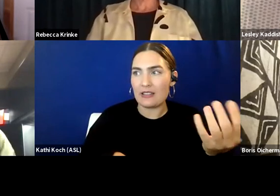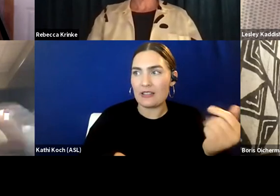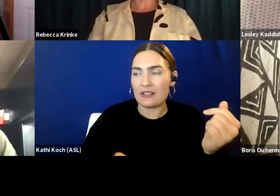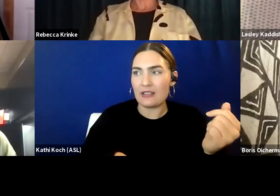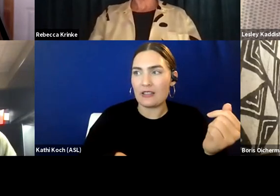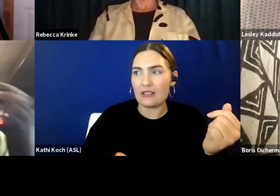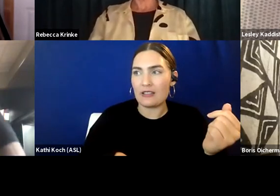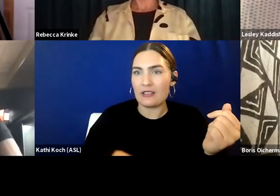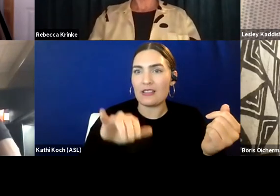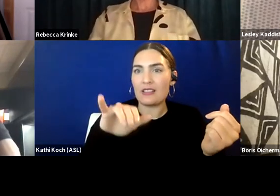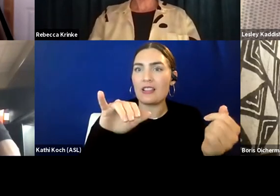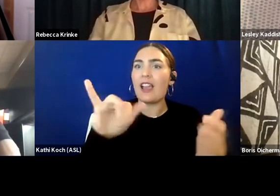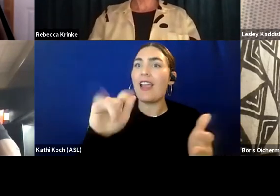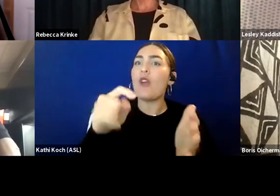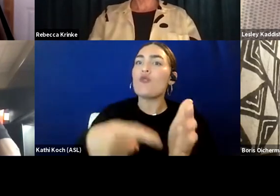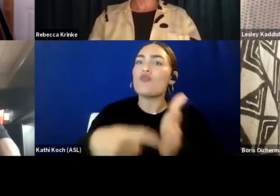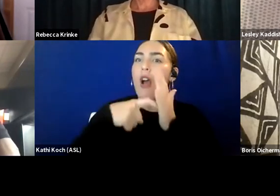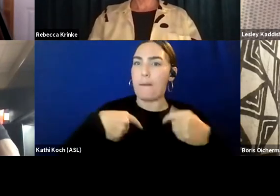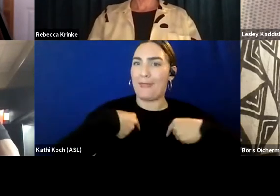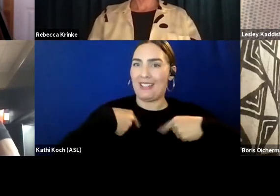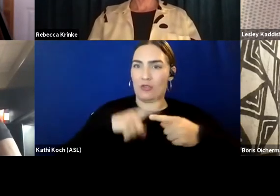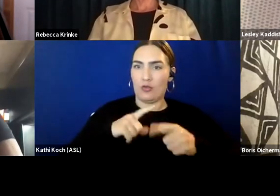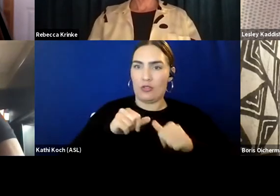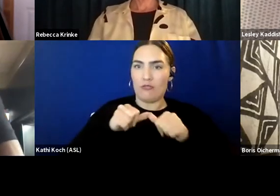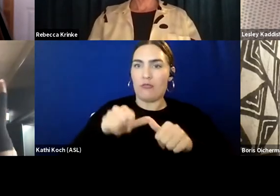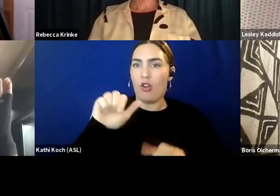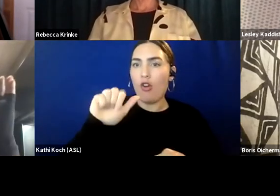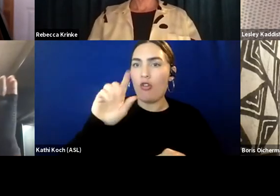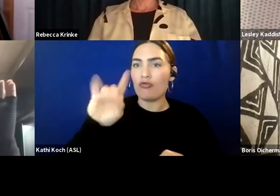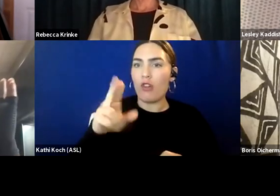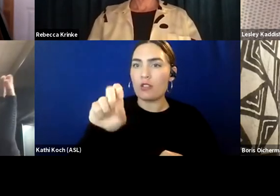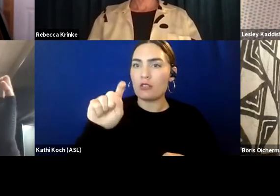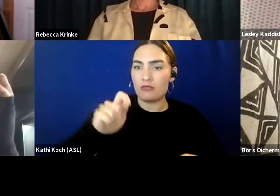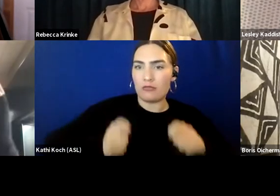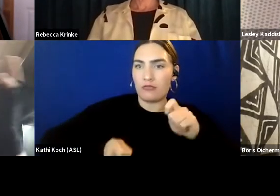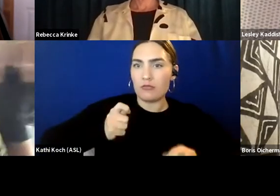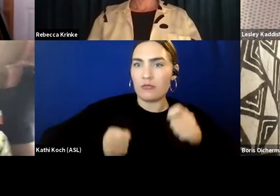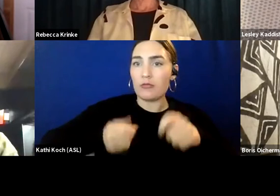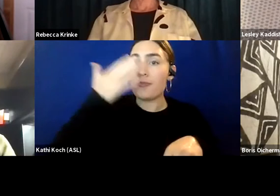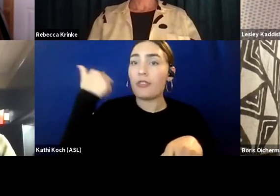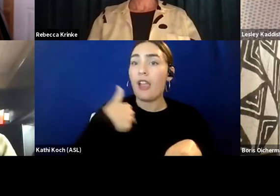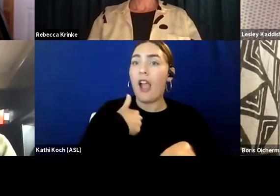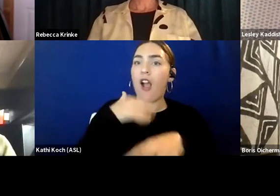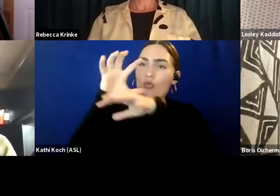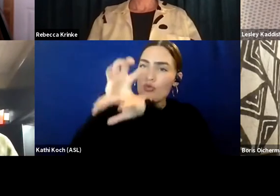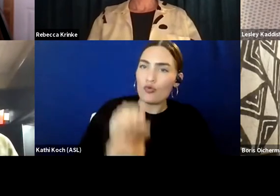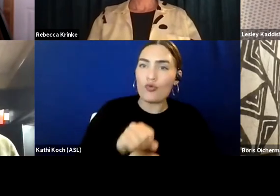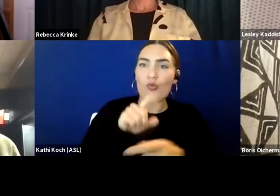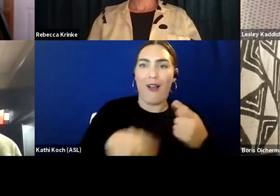it requires an adjustment on my part because I'm so used to hearing how I do things with the